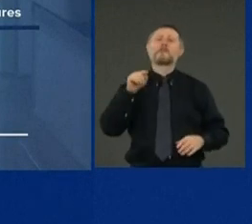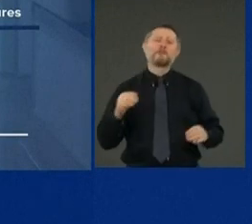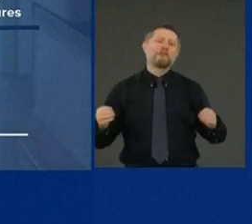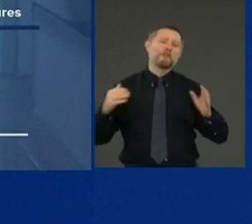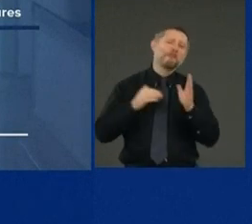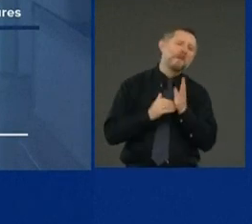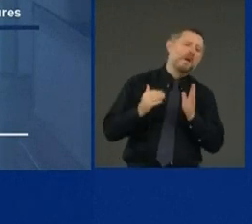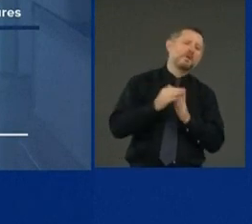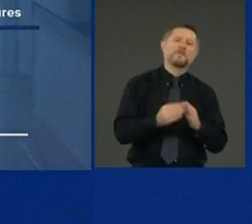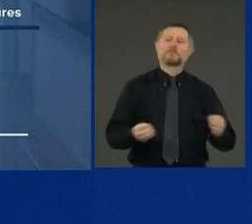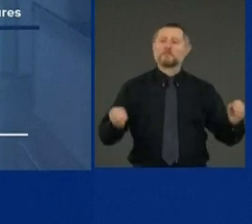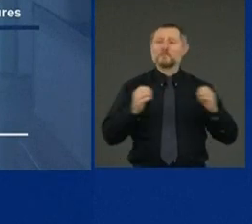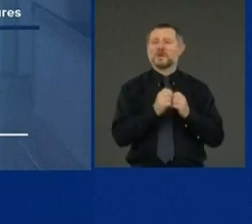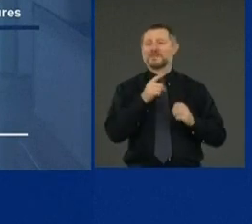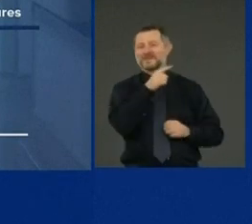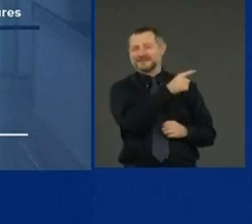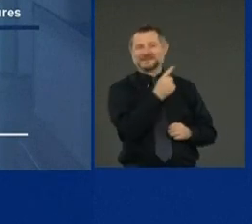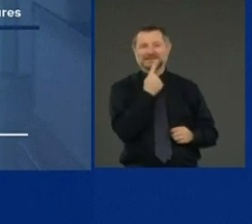said that.